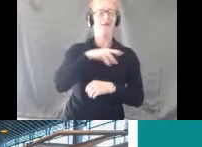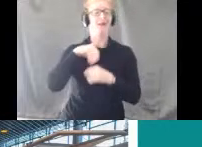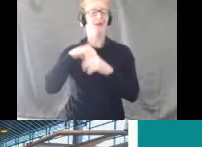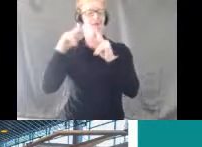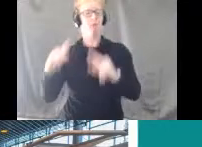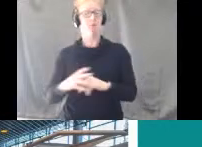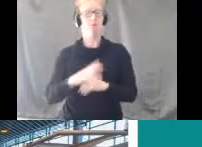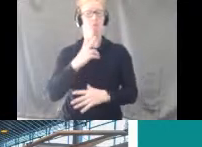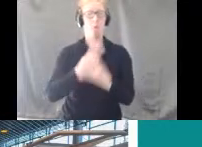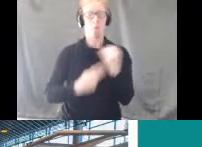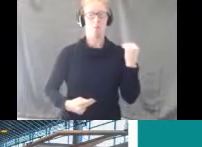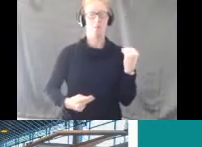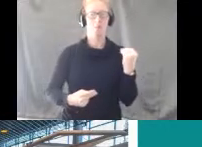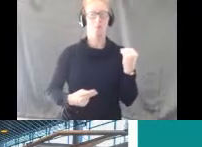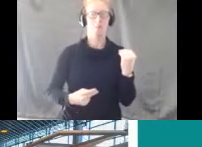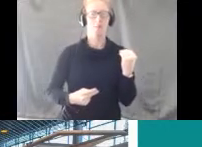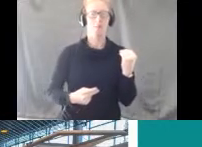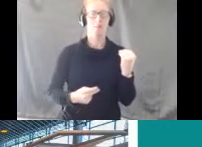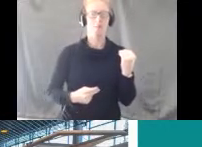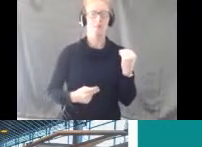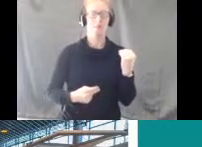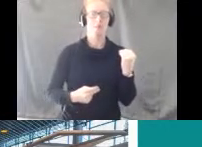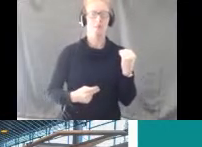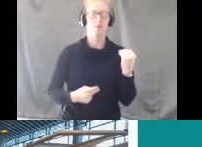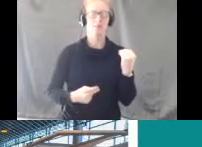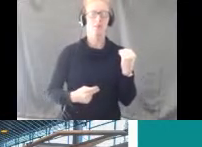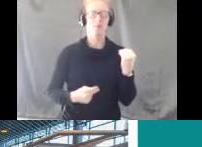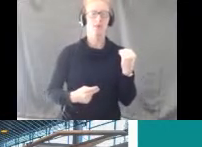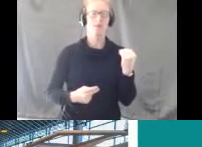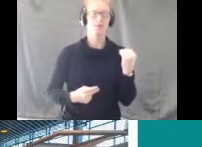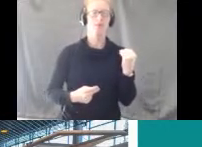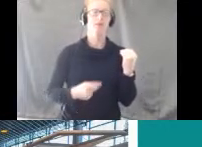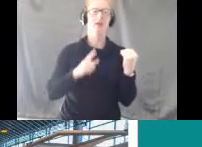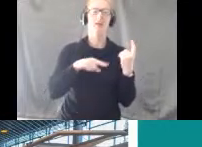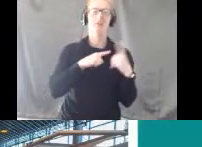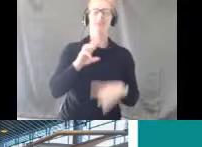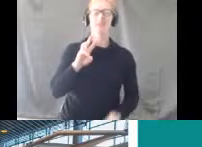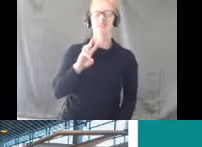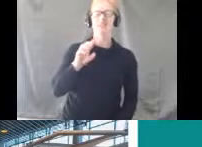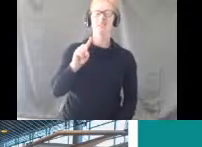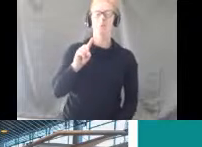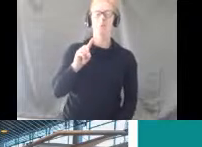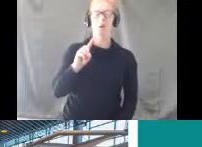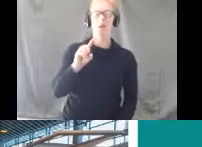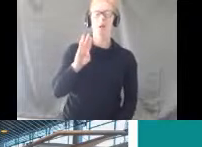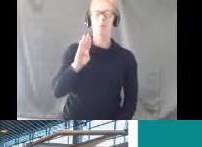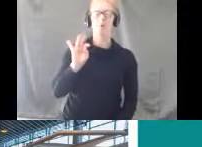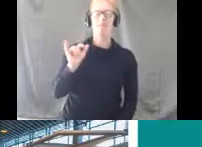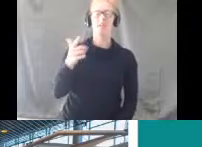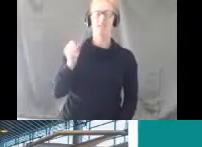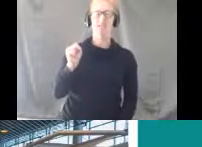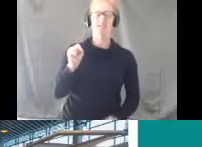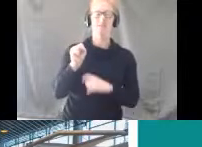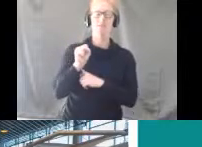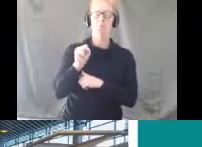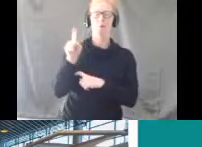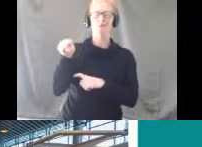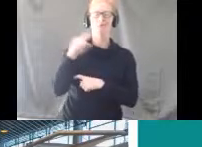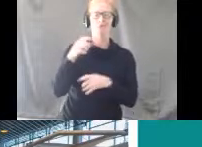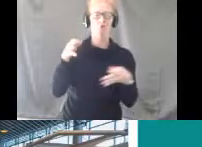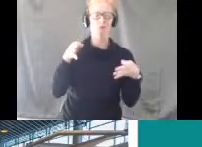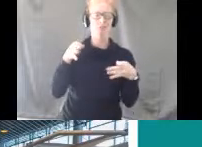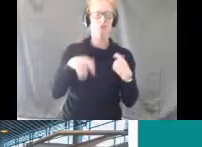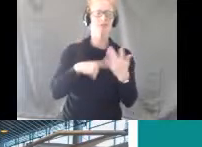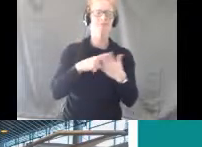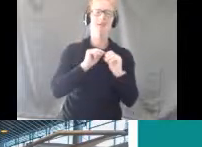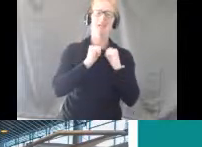south end of our program. We also had 61 briefings to jurisdictions, agencies, neighborhood